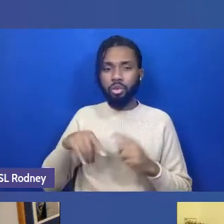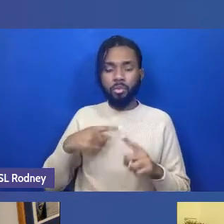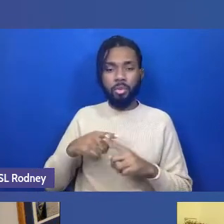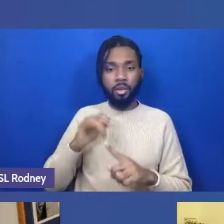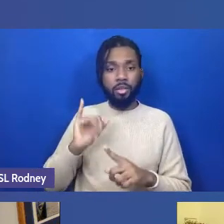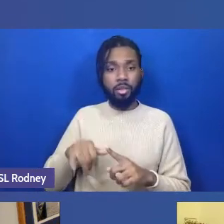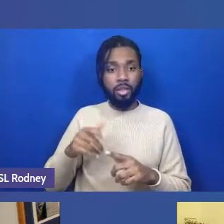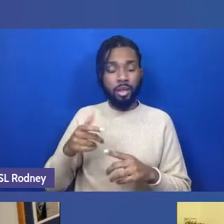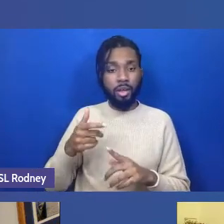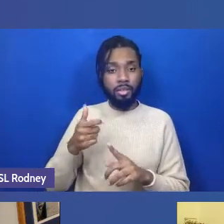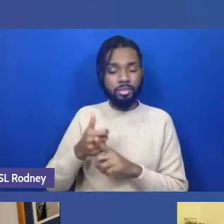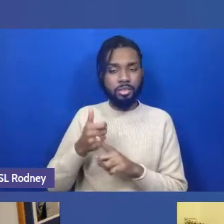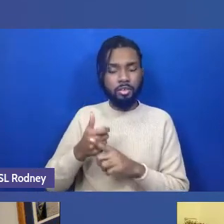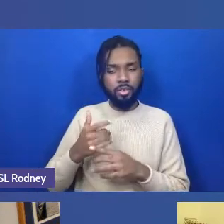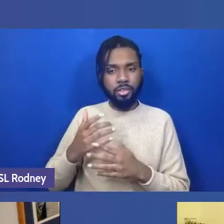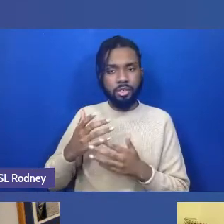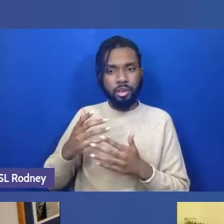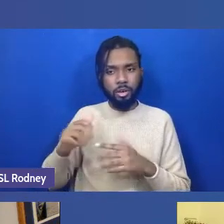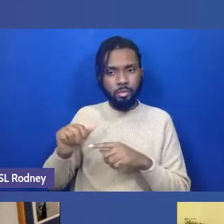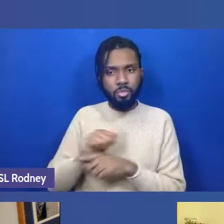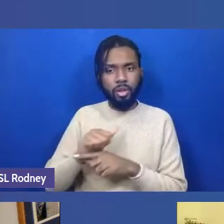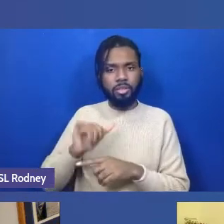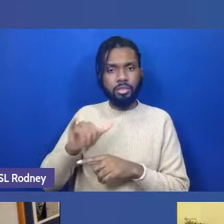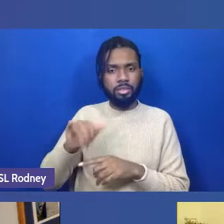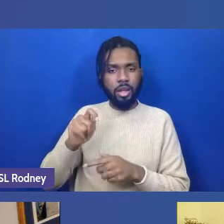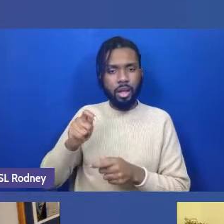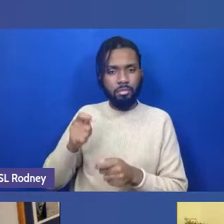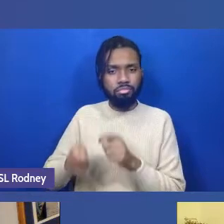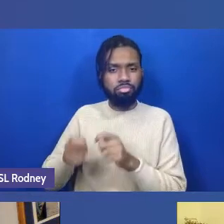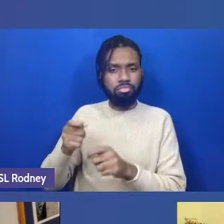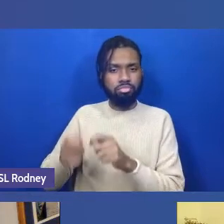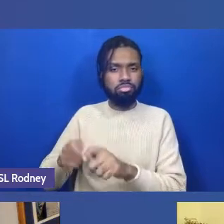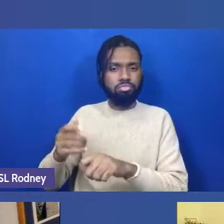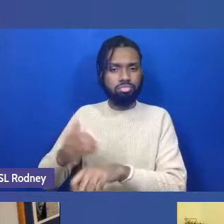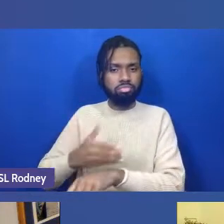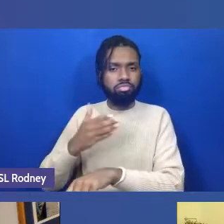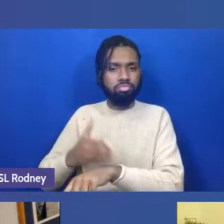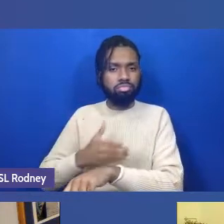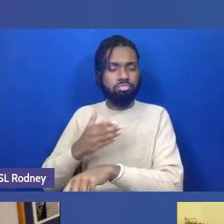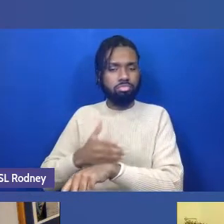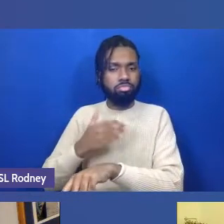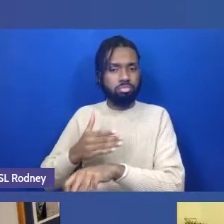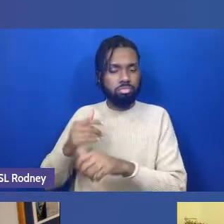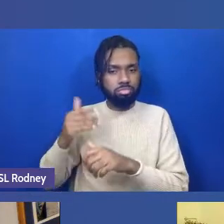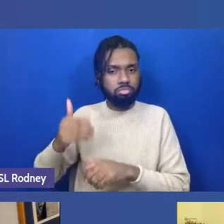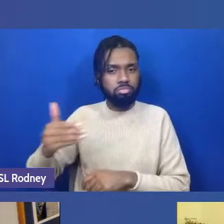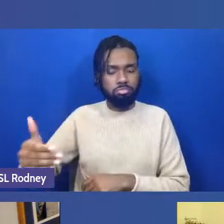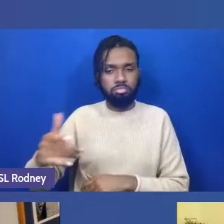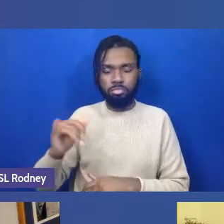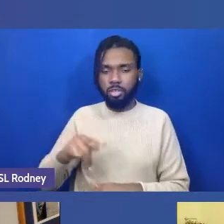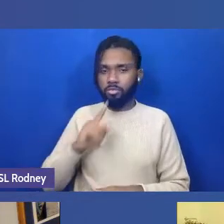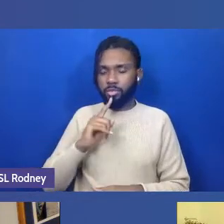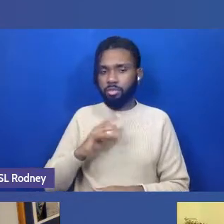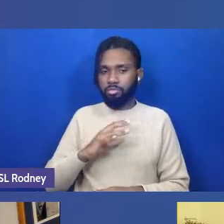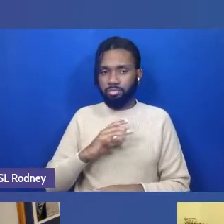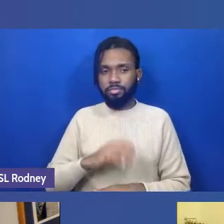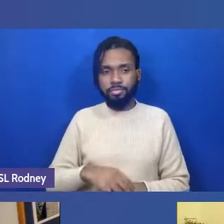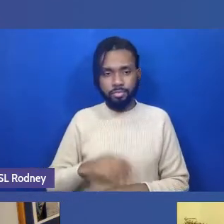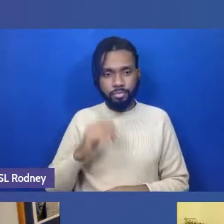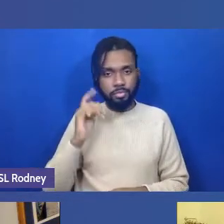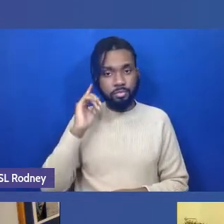and is becoming more robust over time. So I appreciate that framing. And Brooke, I'd love